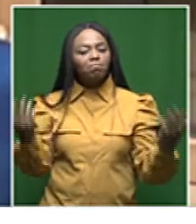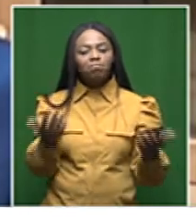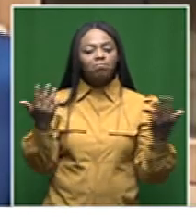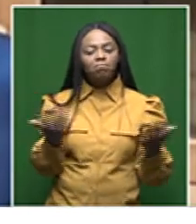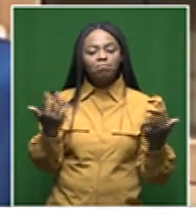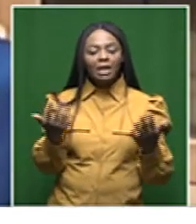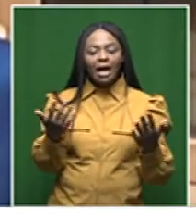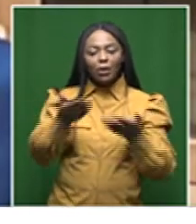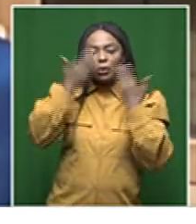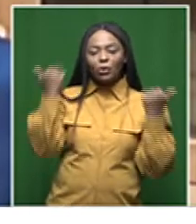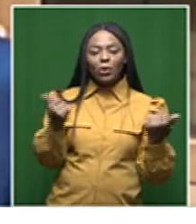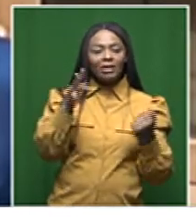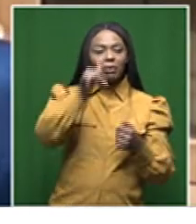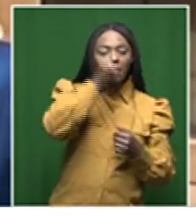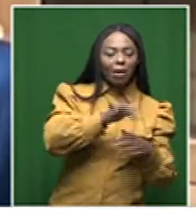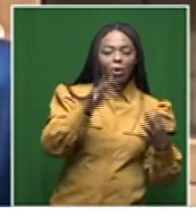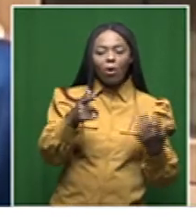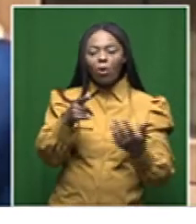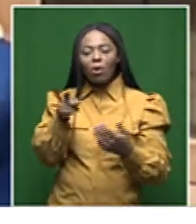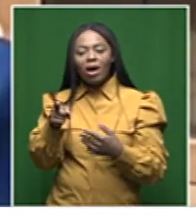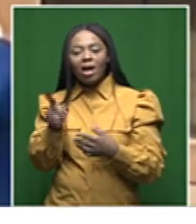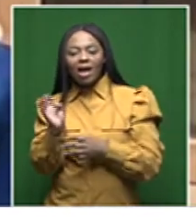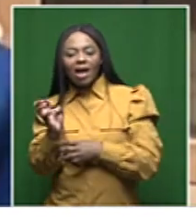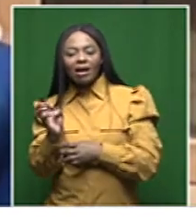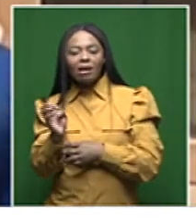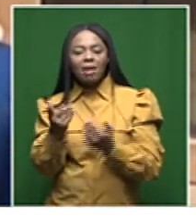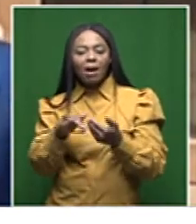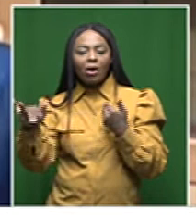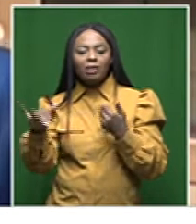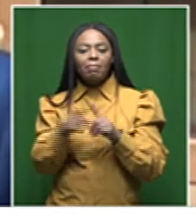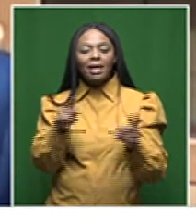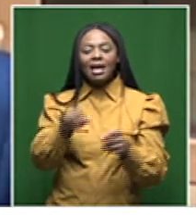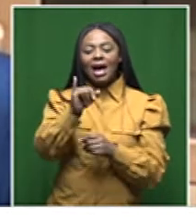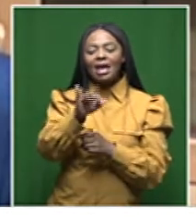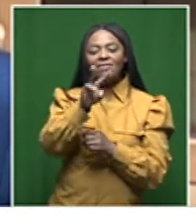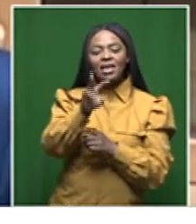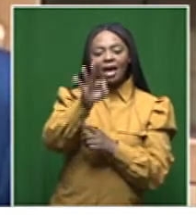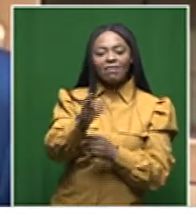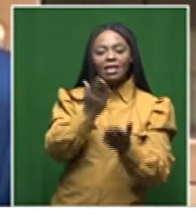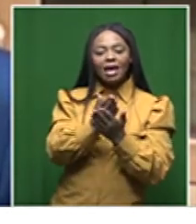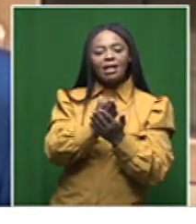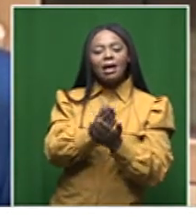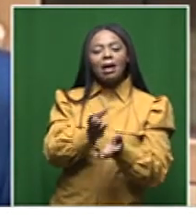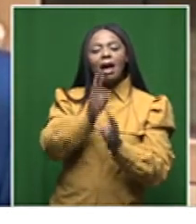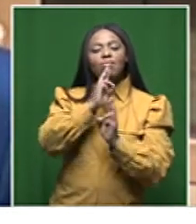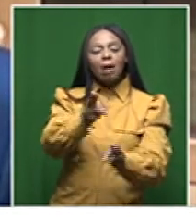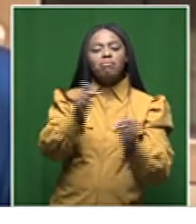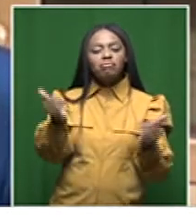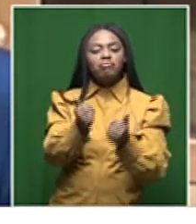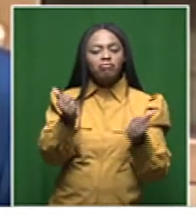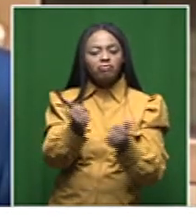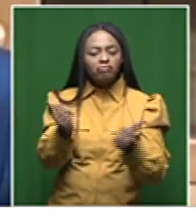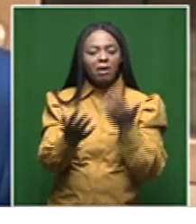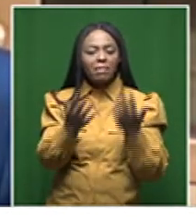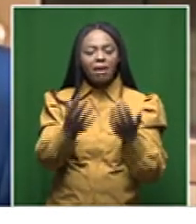was out, the sperm was there. But with IVF, at least you'll get that tactile feedback either your eggs had a problem or it was a